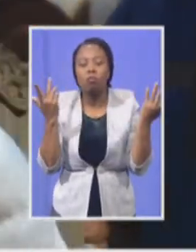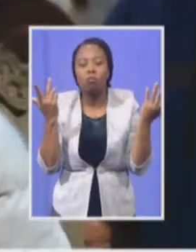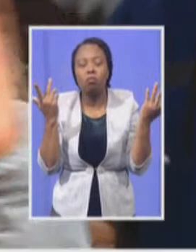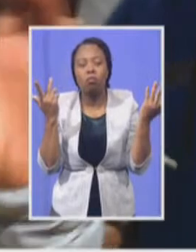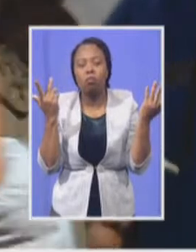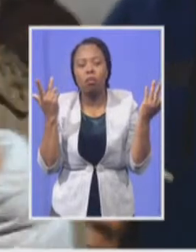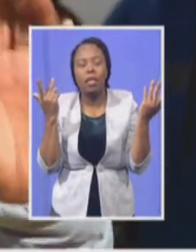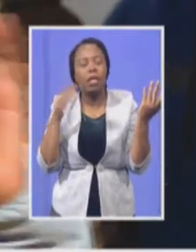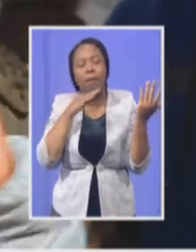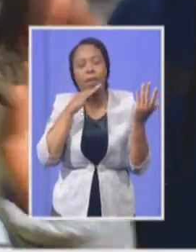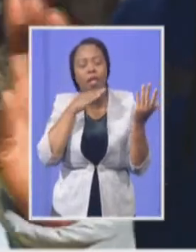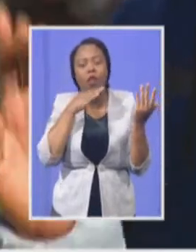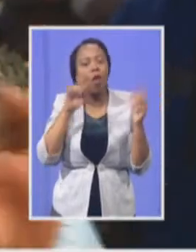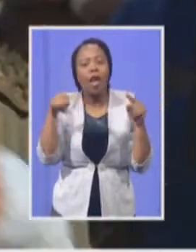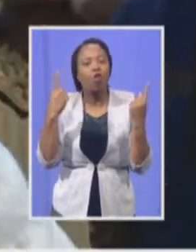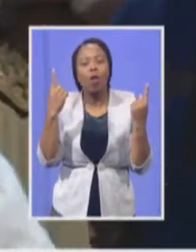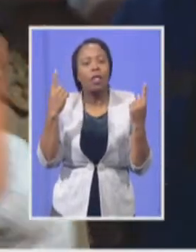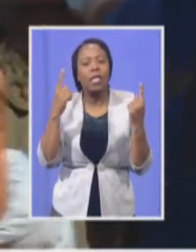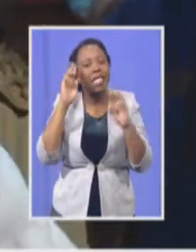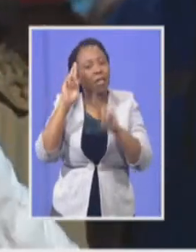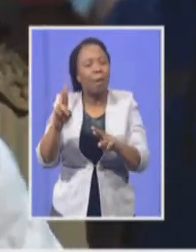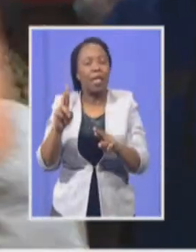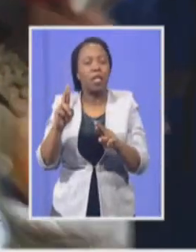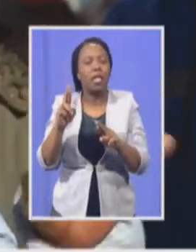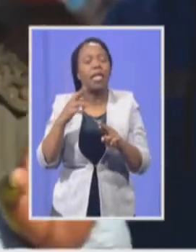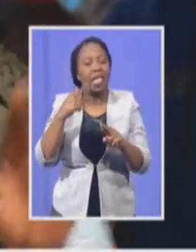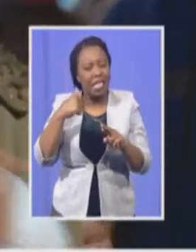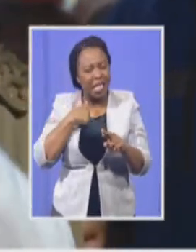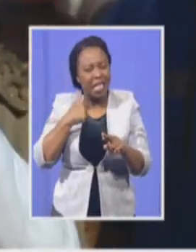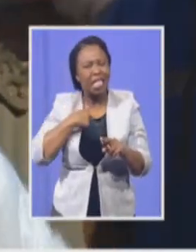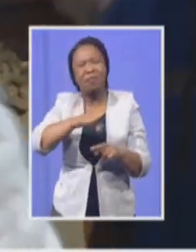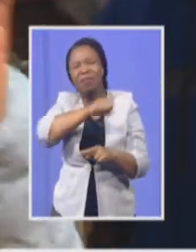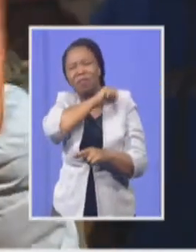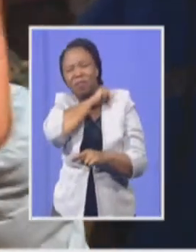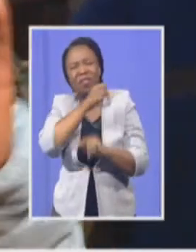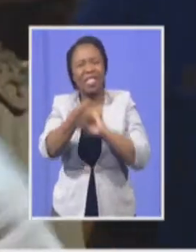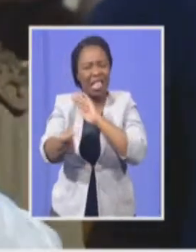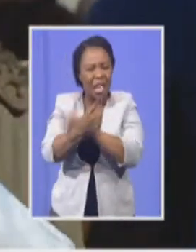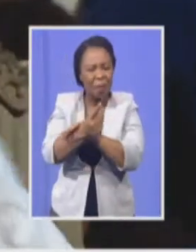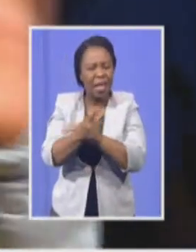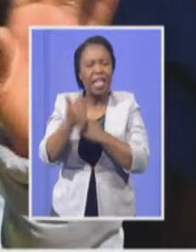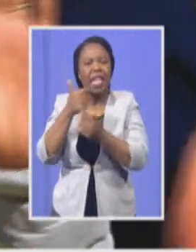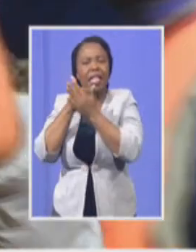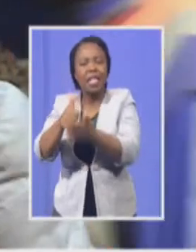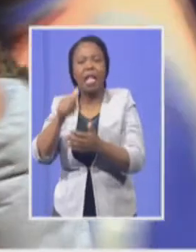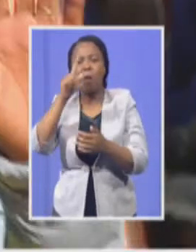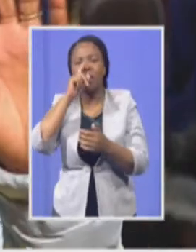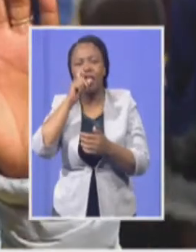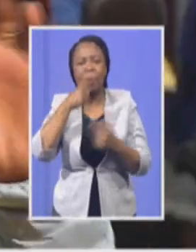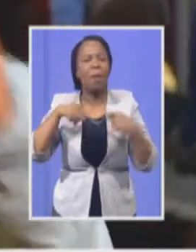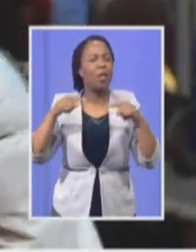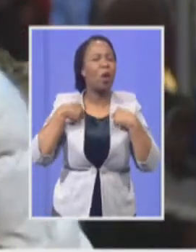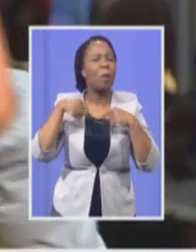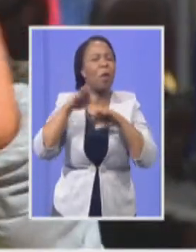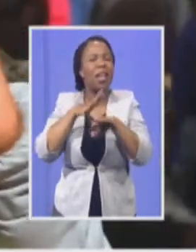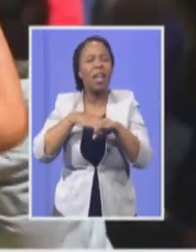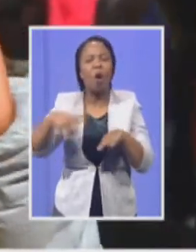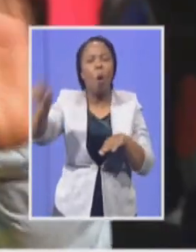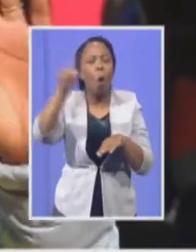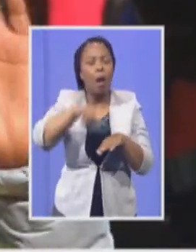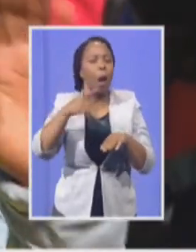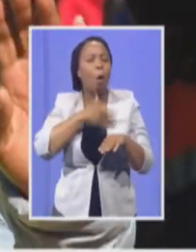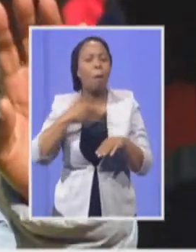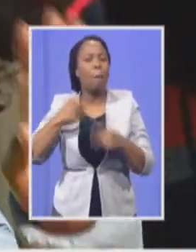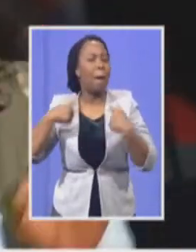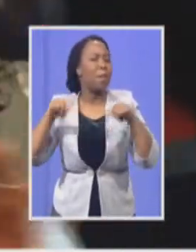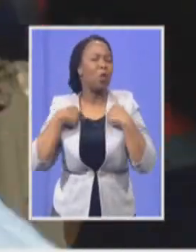anisishantsheleni i-Orlando police station kuyafiwa sibanjwa inkunzi sinceda abosisi bethu abodade bethu abosisi bethu nabomama bethu